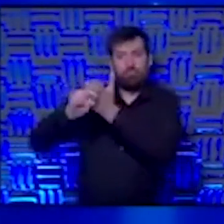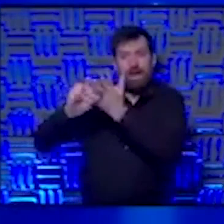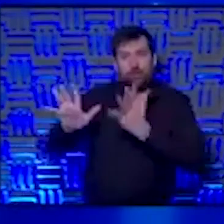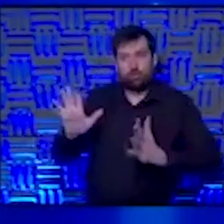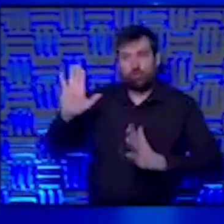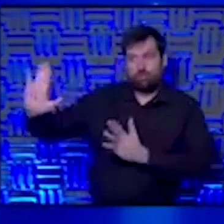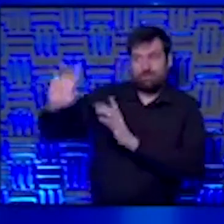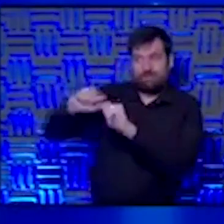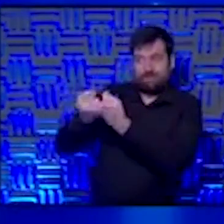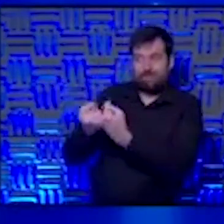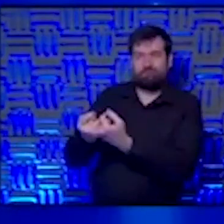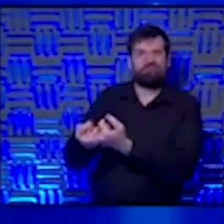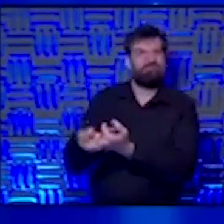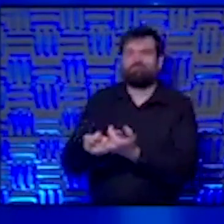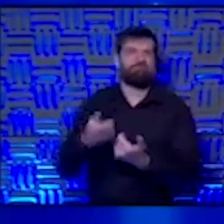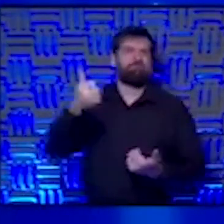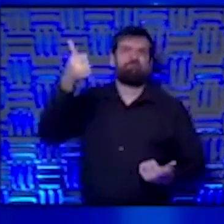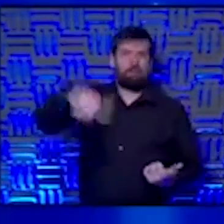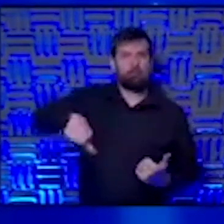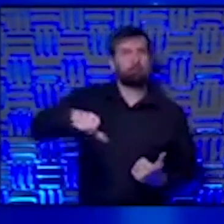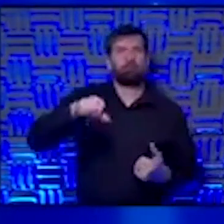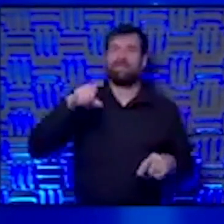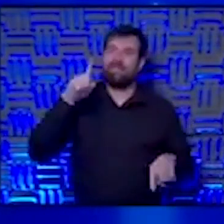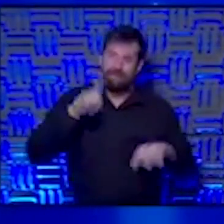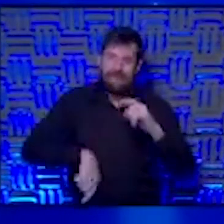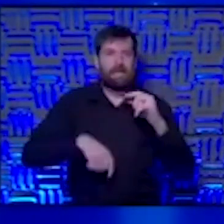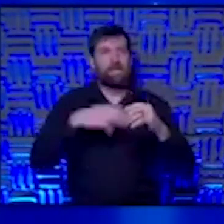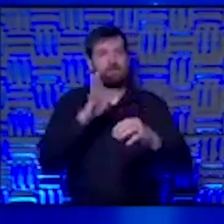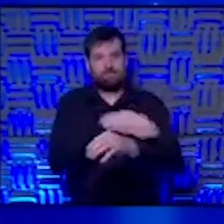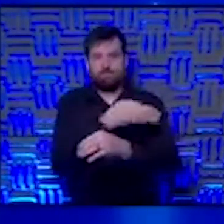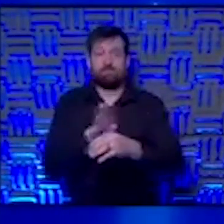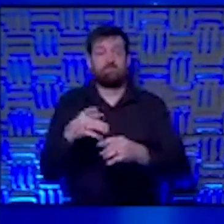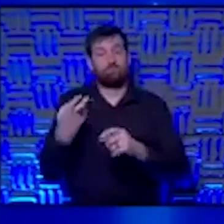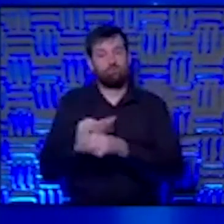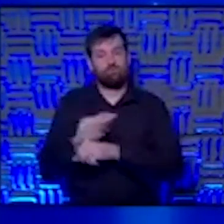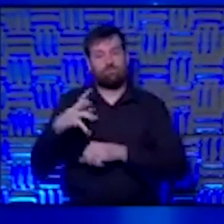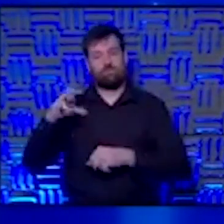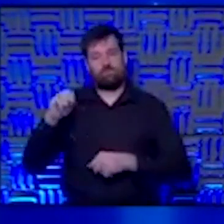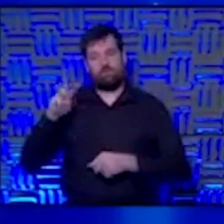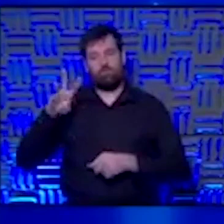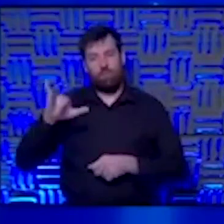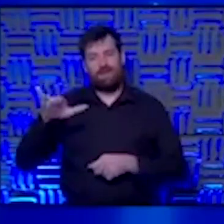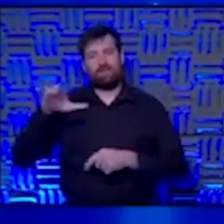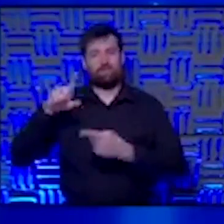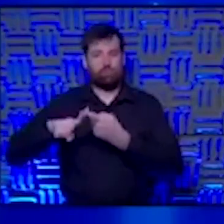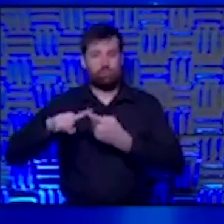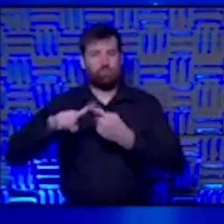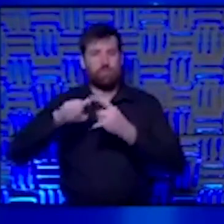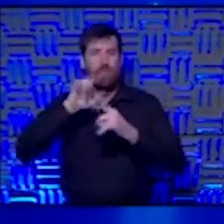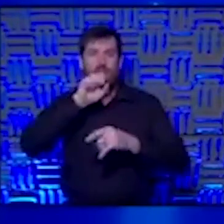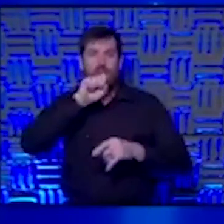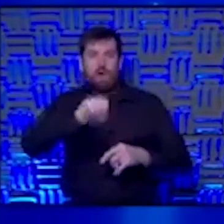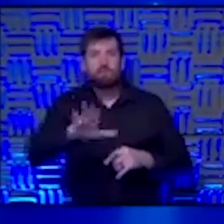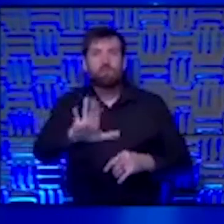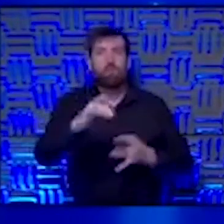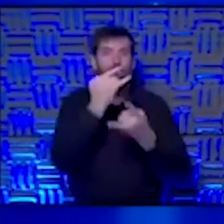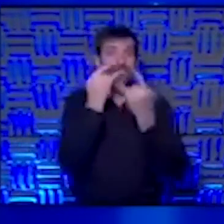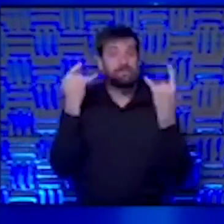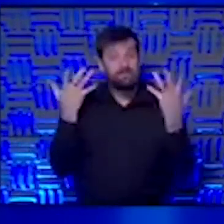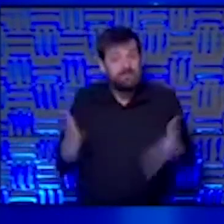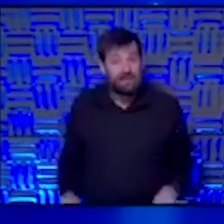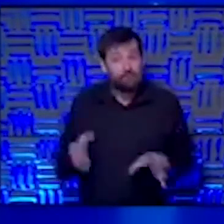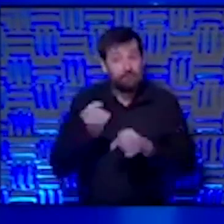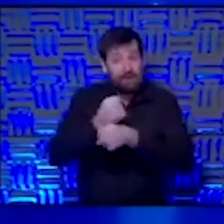wouldn't allow us to sing the song on the air to the tune of 50 reasons to love your 50 ways to love your mask. By the way, we made the song. It